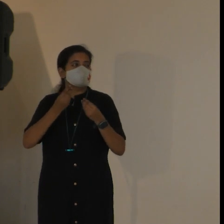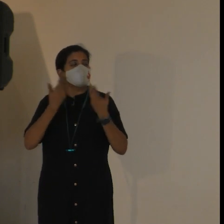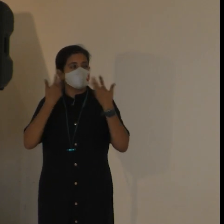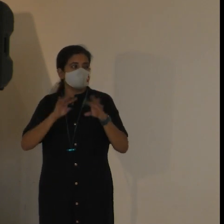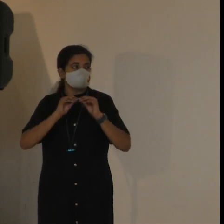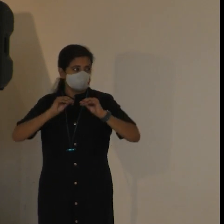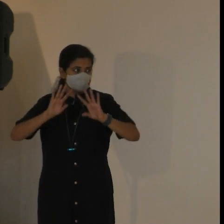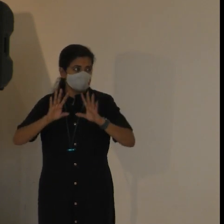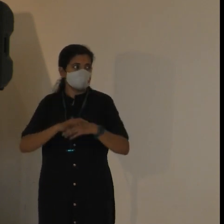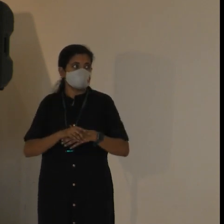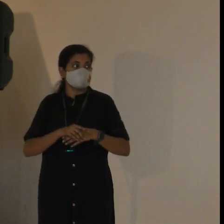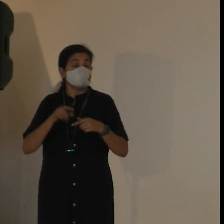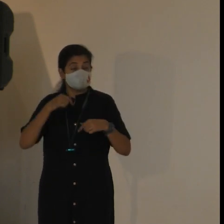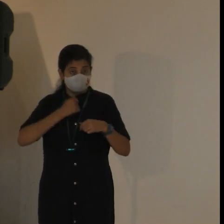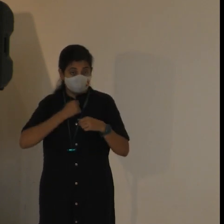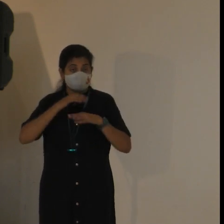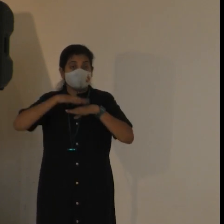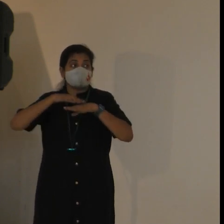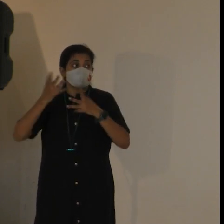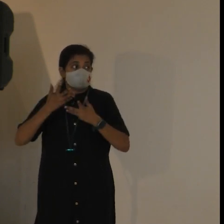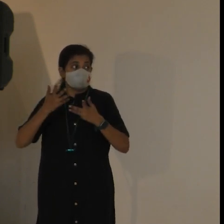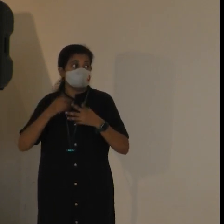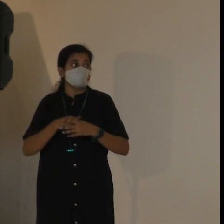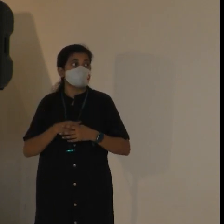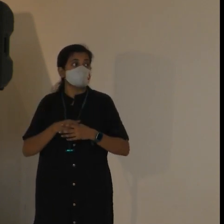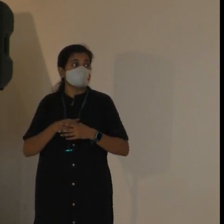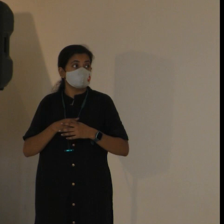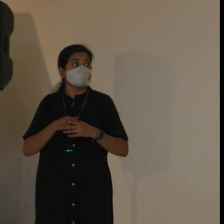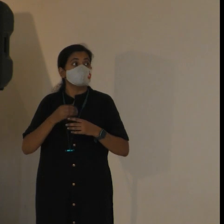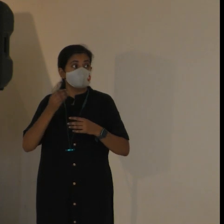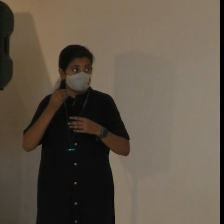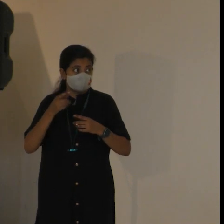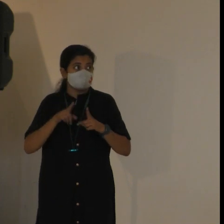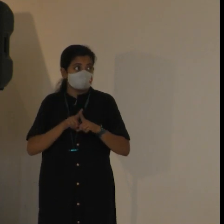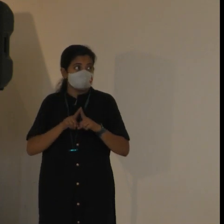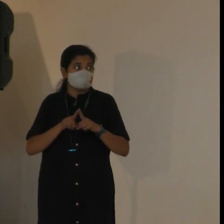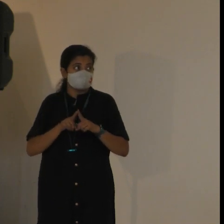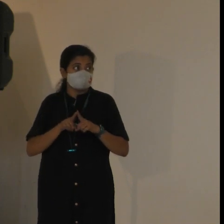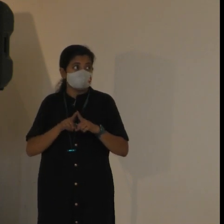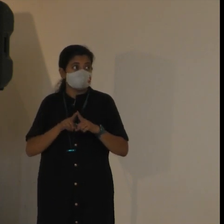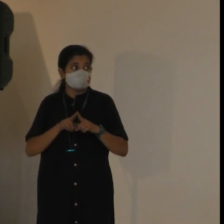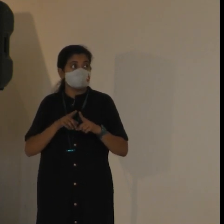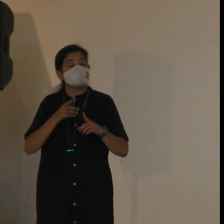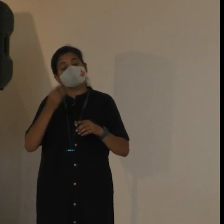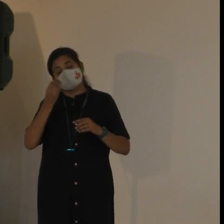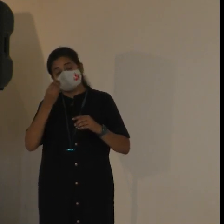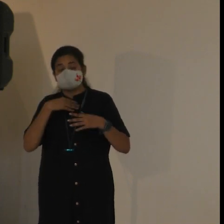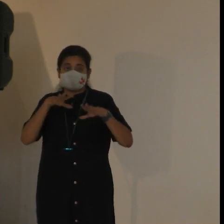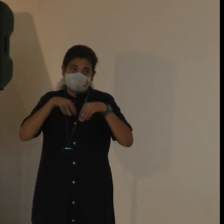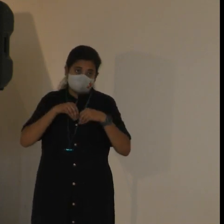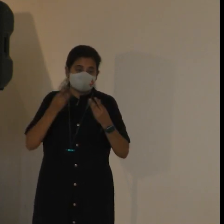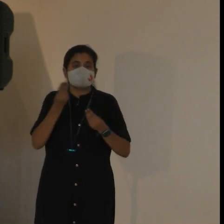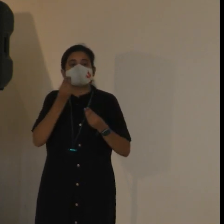So, I mean, at least in my experience, at least as an educator, there was something to take and there was something to reject as we